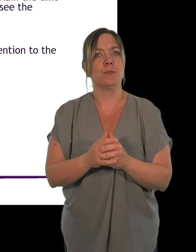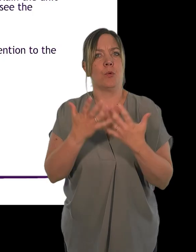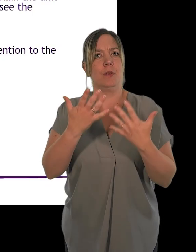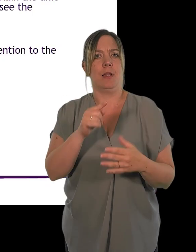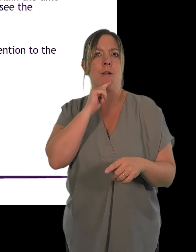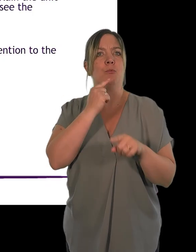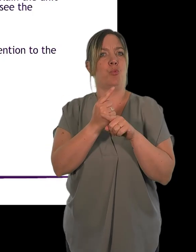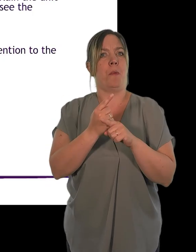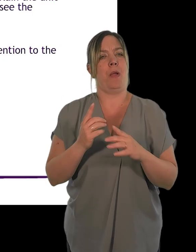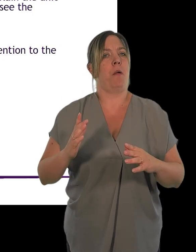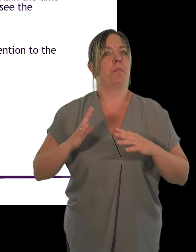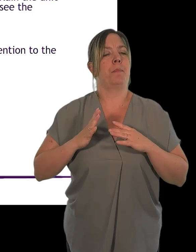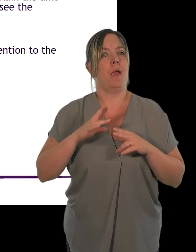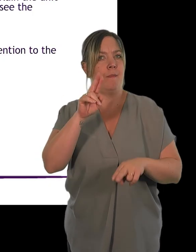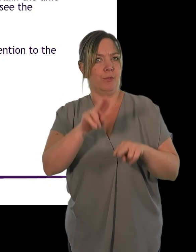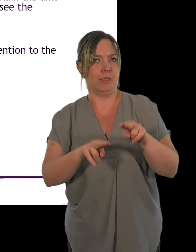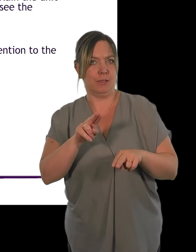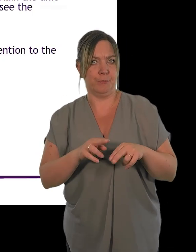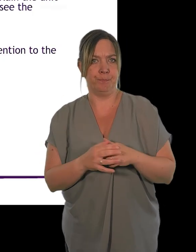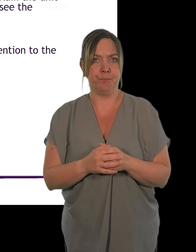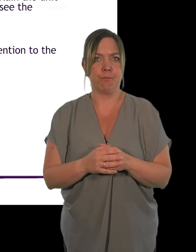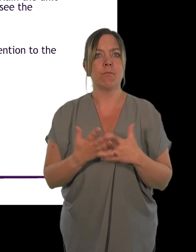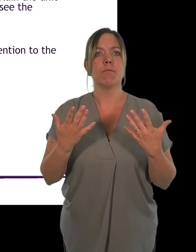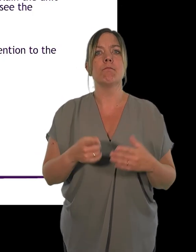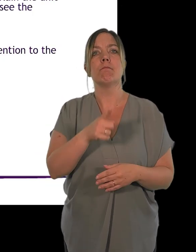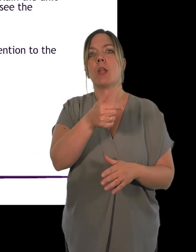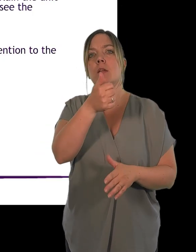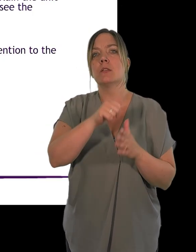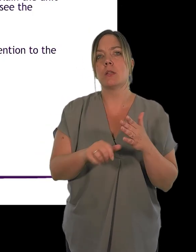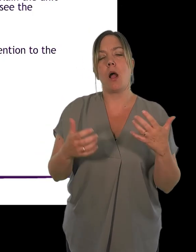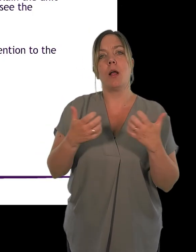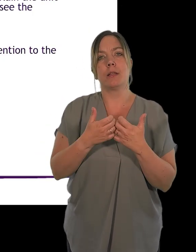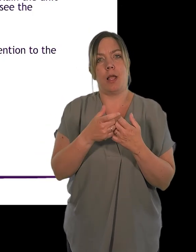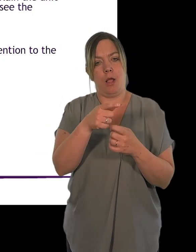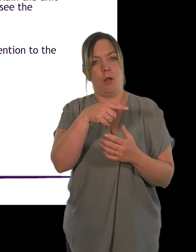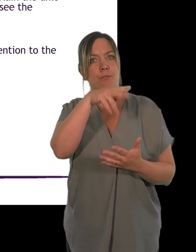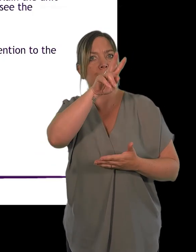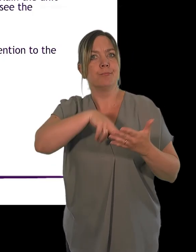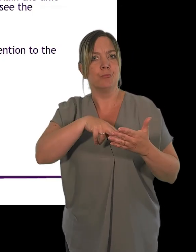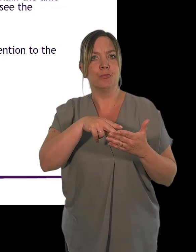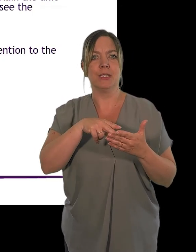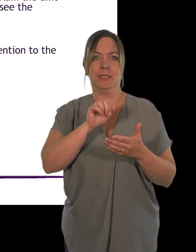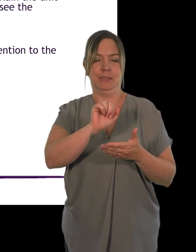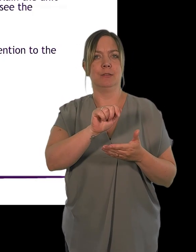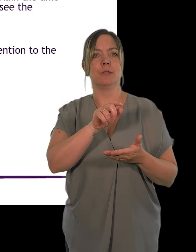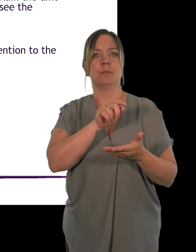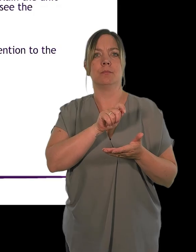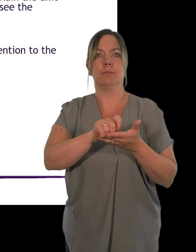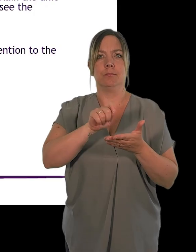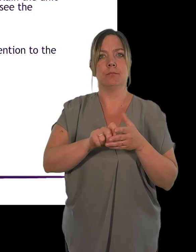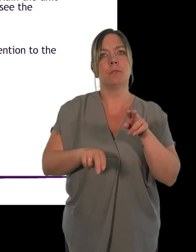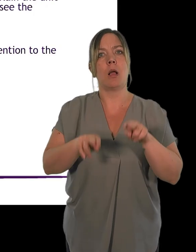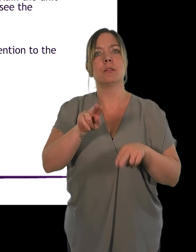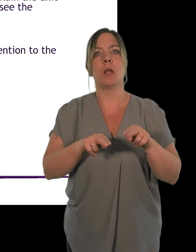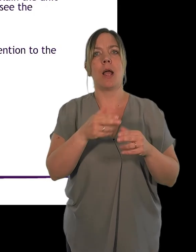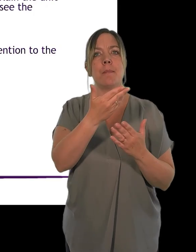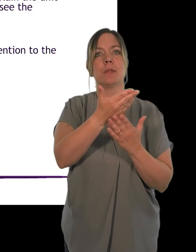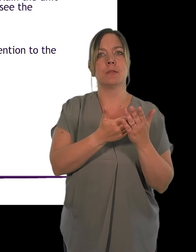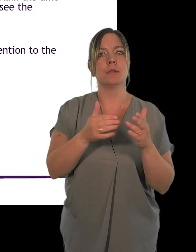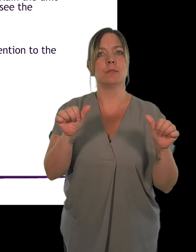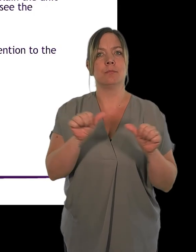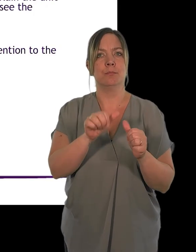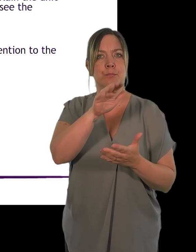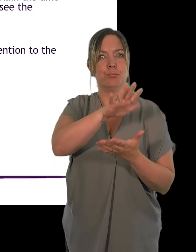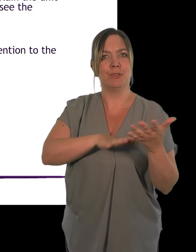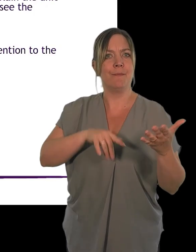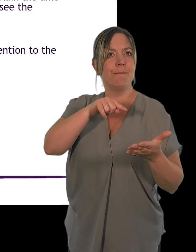Obviously, you'll start with reading the assessment brief, as this outlines precisely what you're expected to do. It's useful